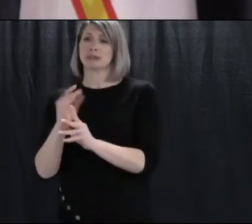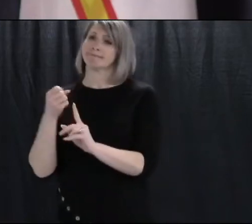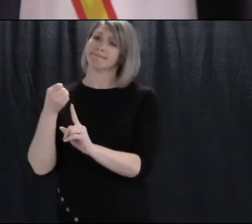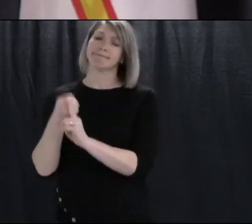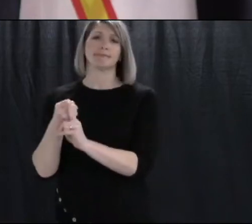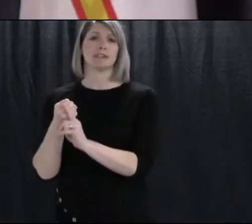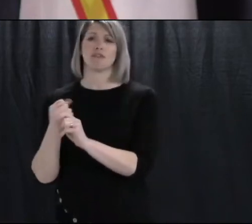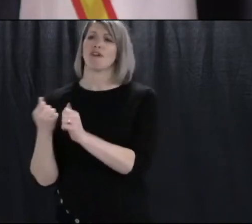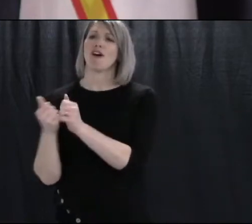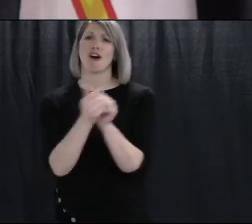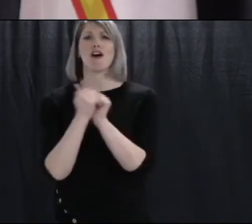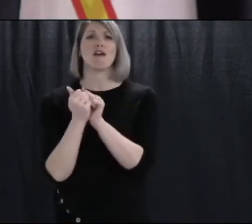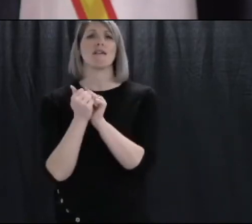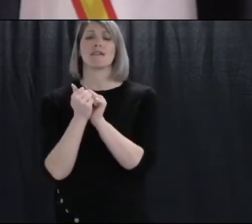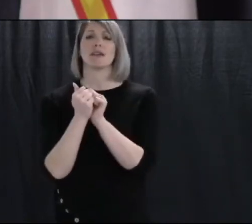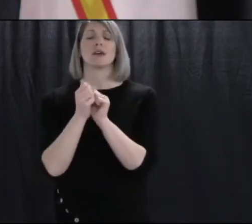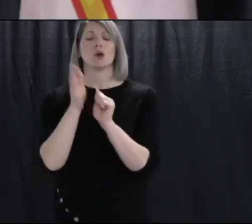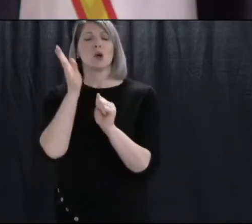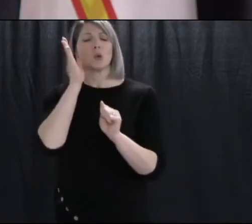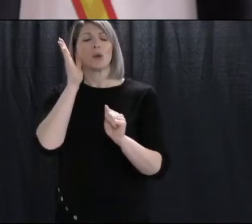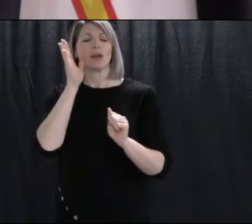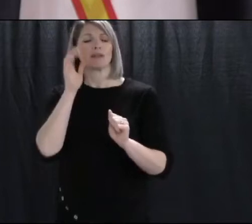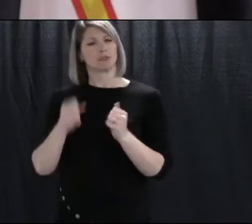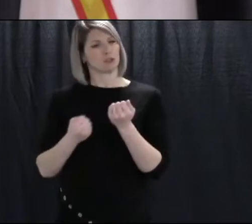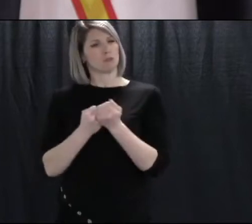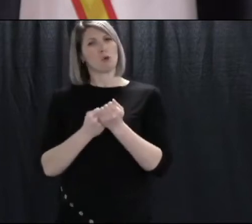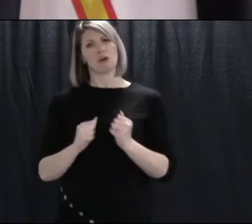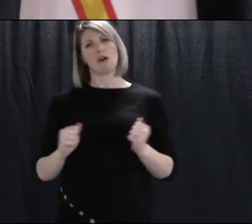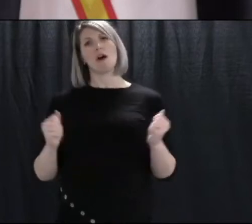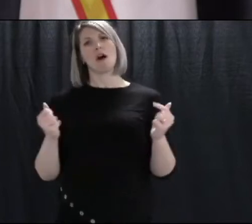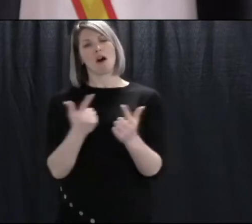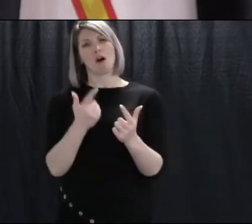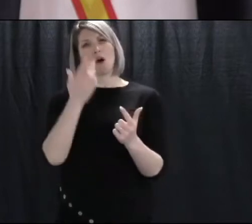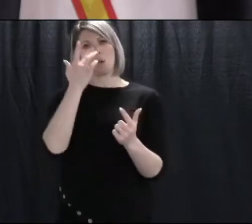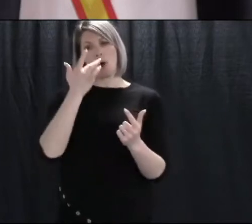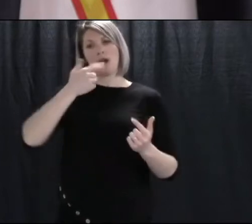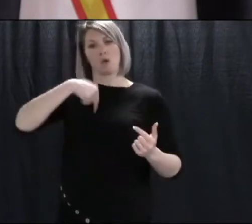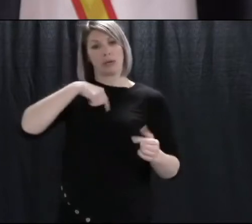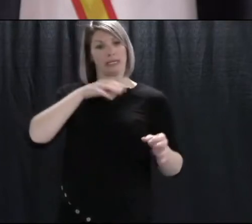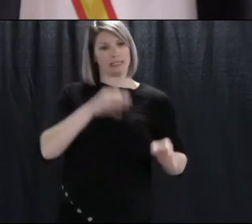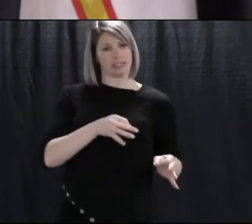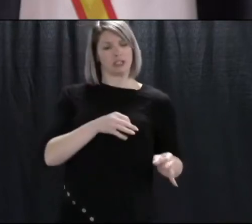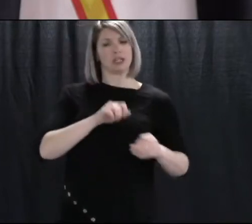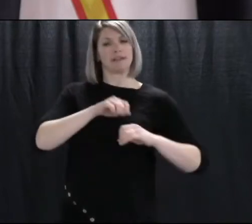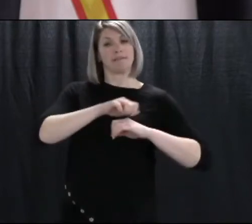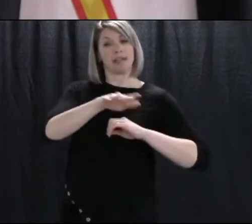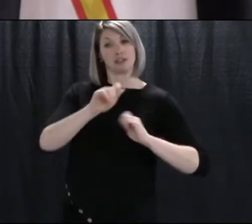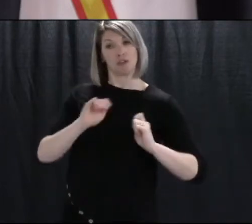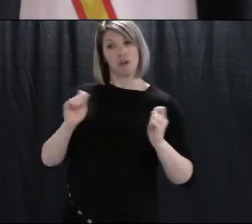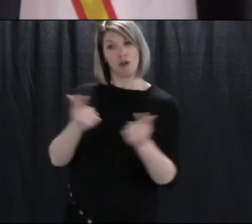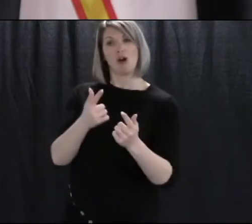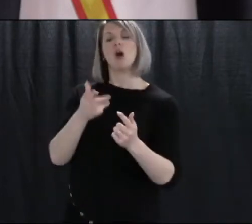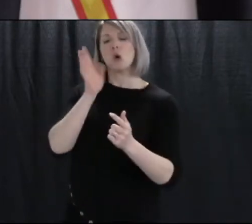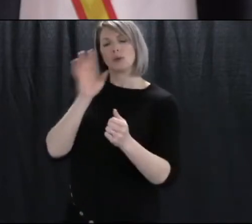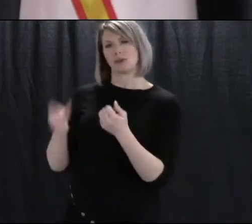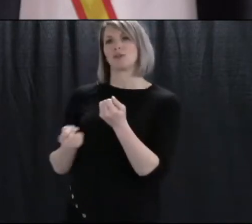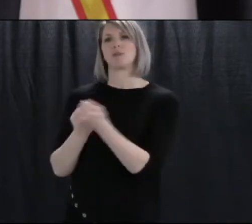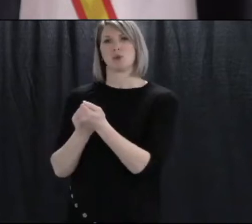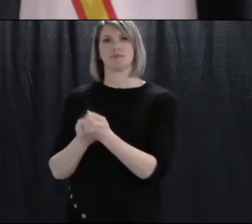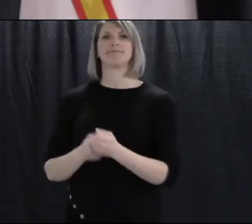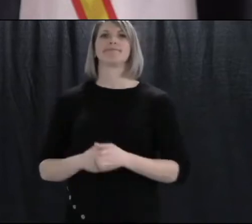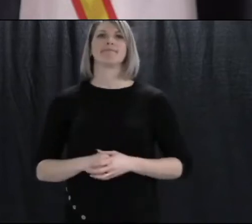put in place programs to support those that are negatively impacted by decisions that we make as a province and the decisions that are made by the federal